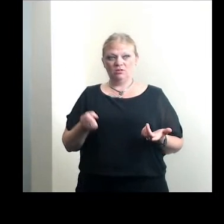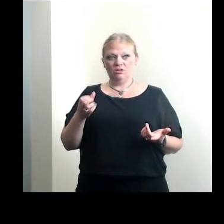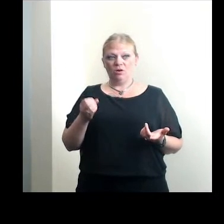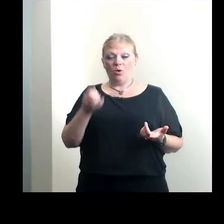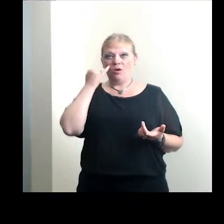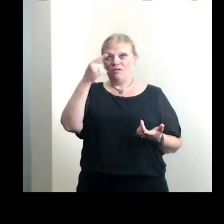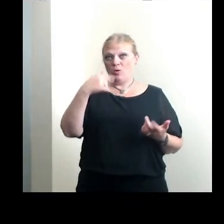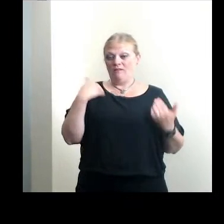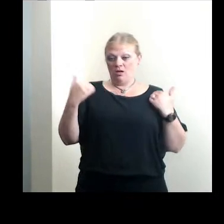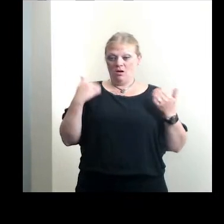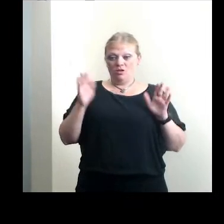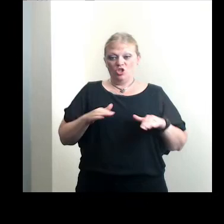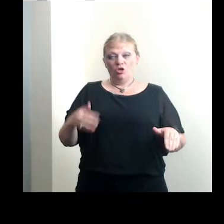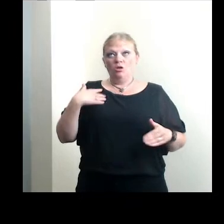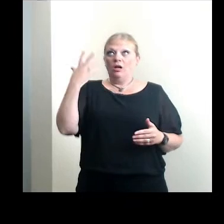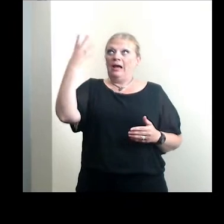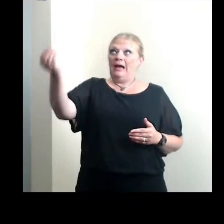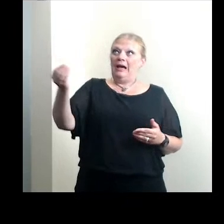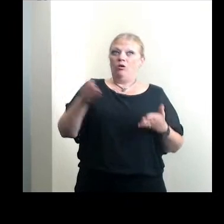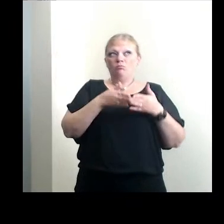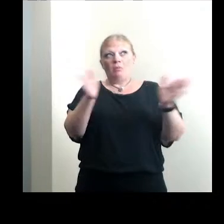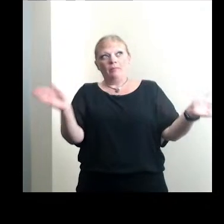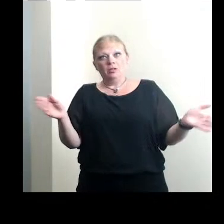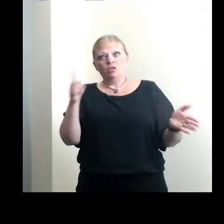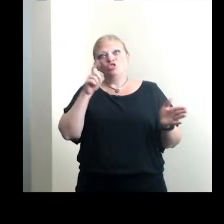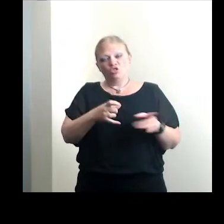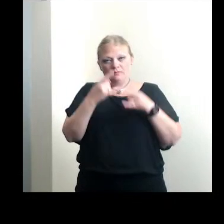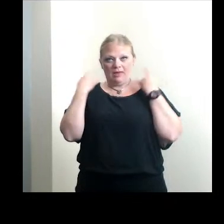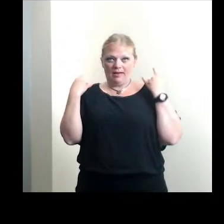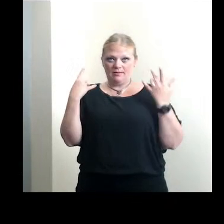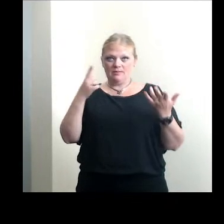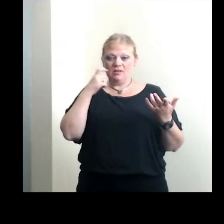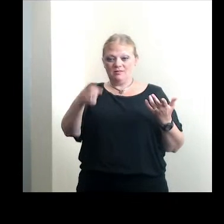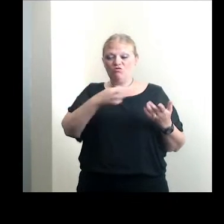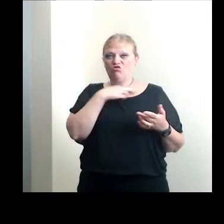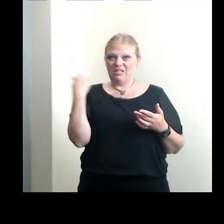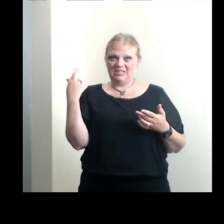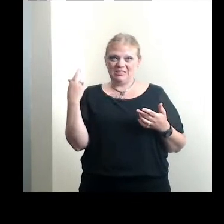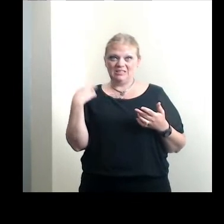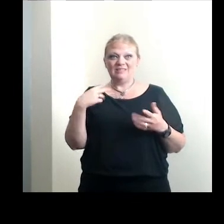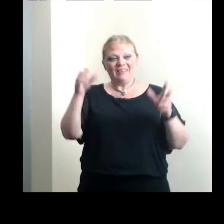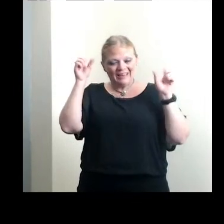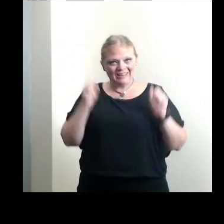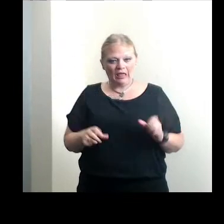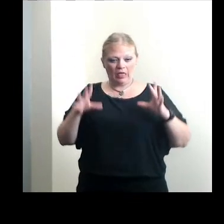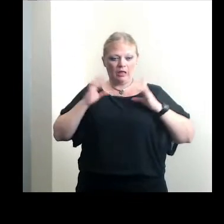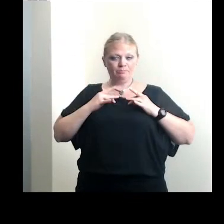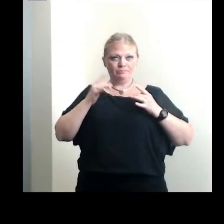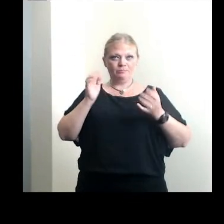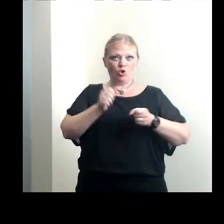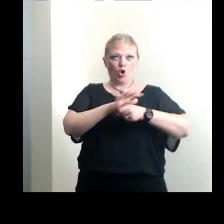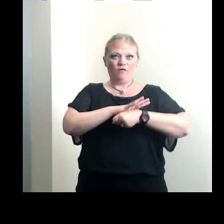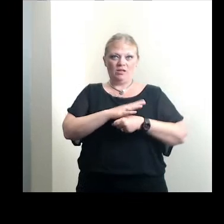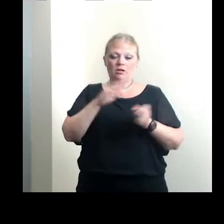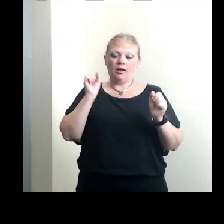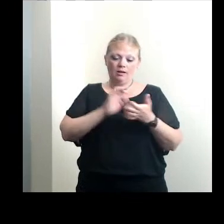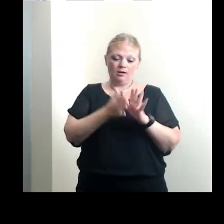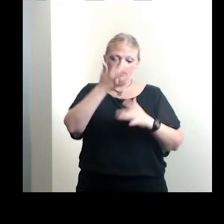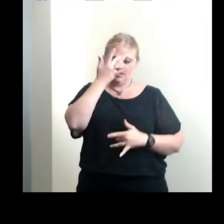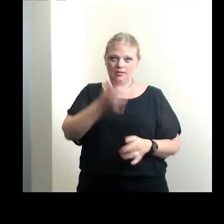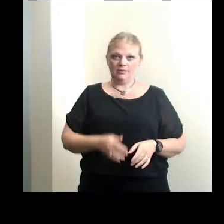have young children, you're going out in public, they should be wearing masks because they are at risk. They can catch COVID and they can get